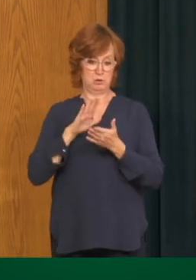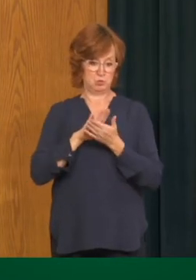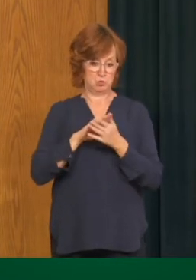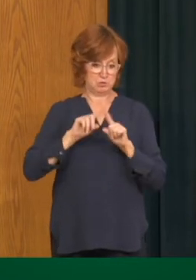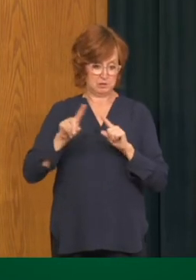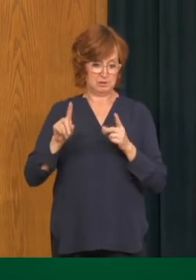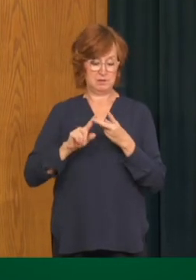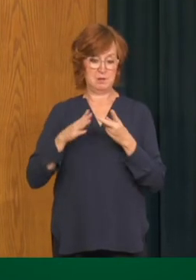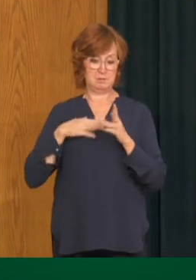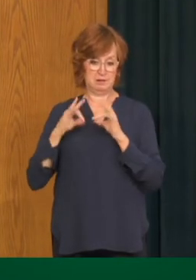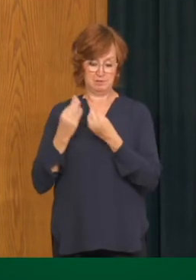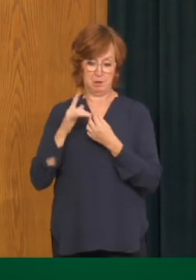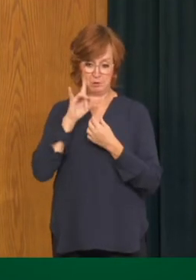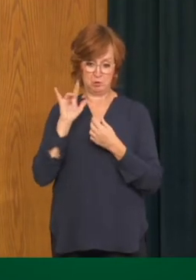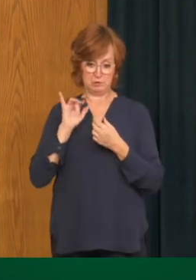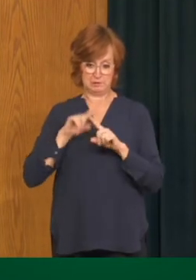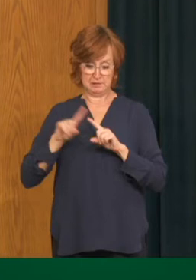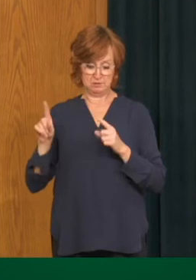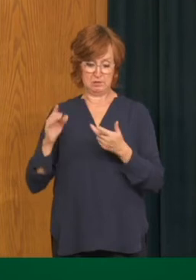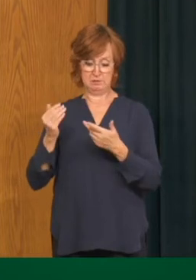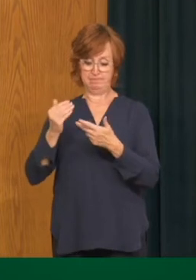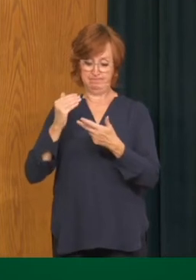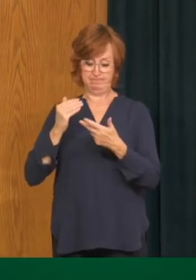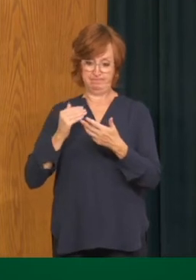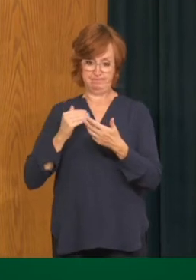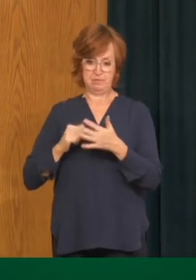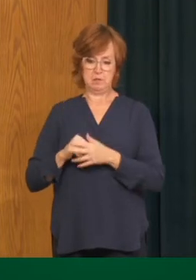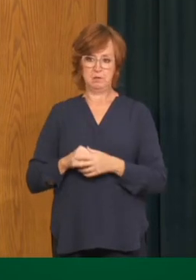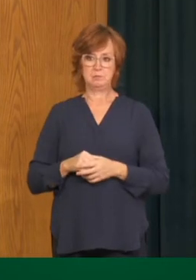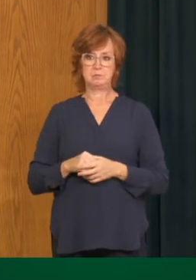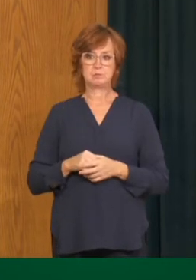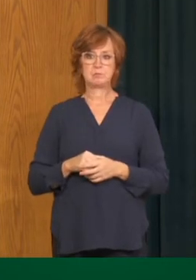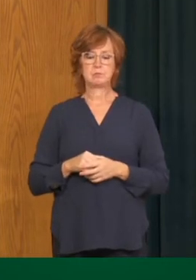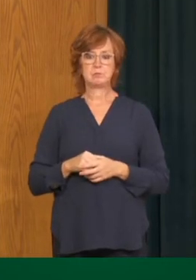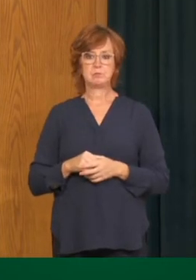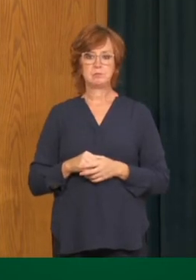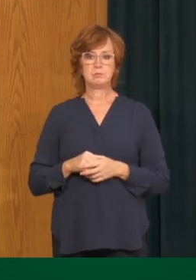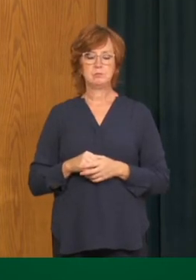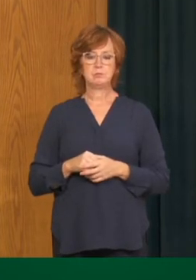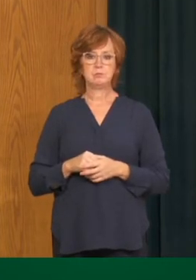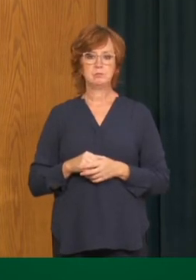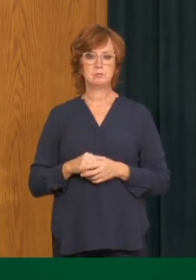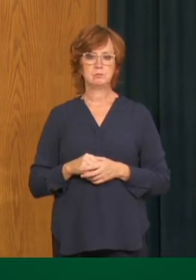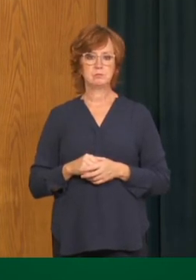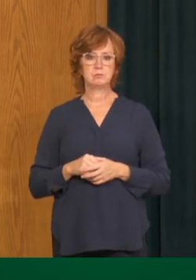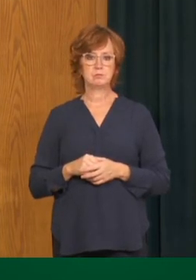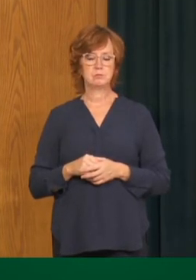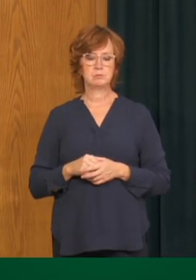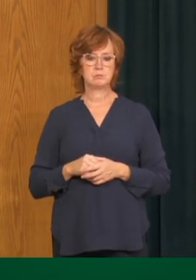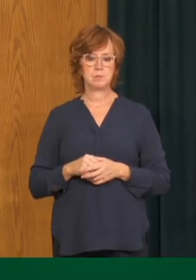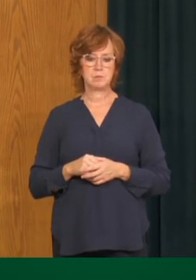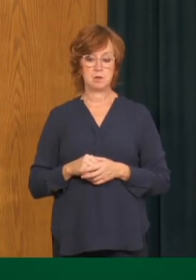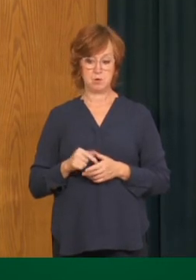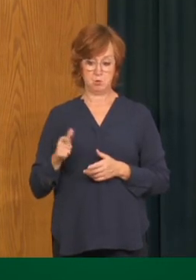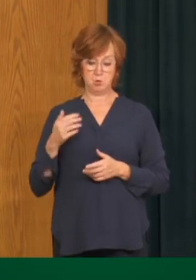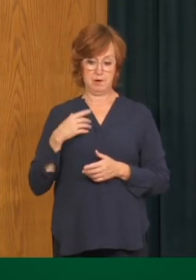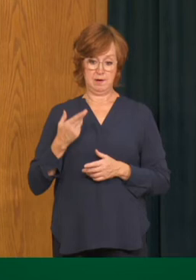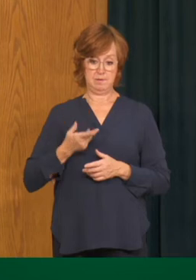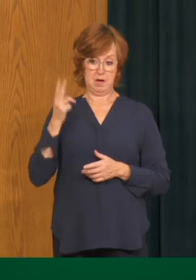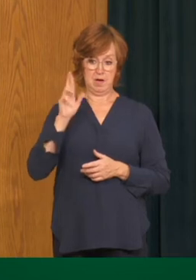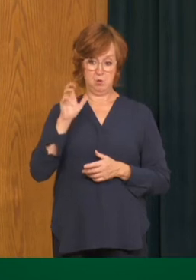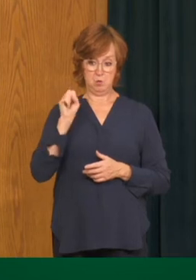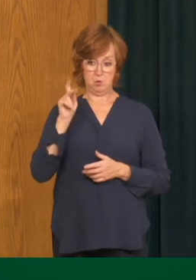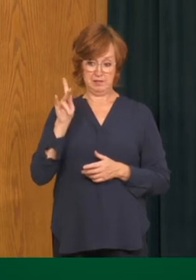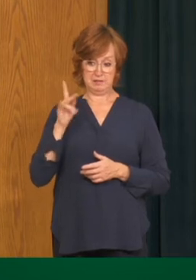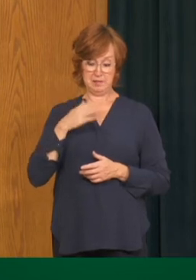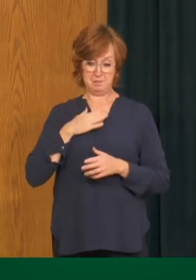unique circumstances with who is in their virtual bubble and who they are in contact with each and every day, and the risks that they have in each of their